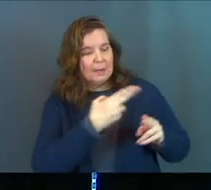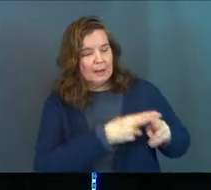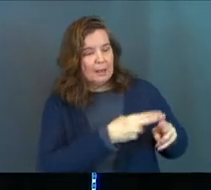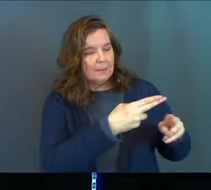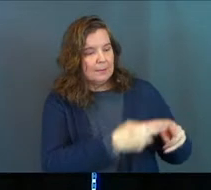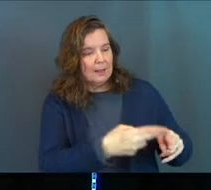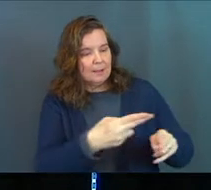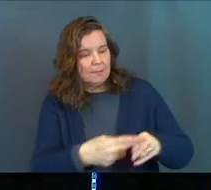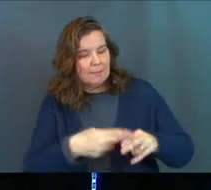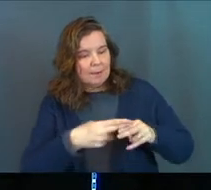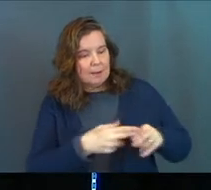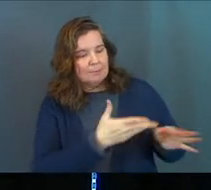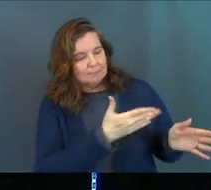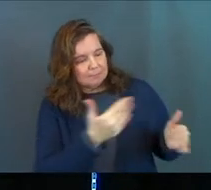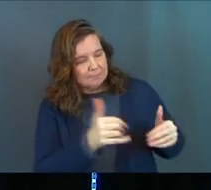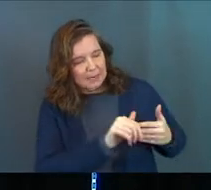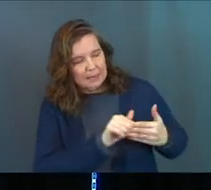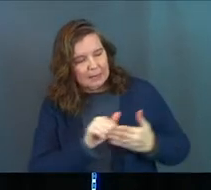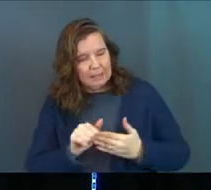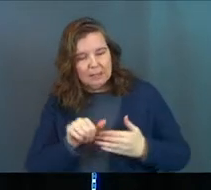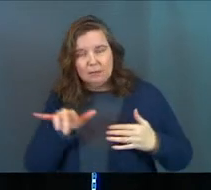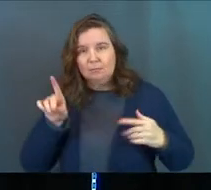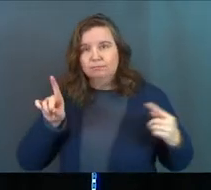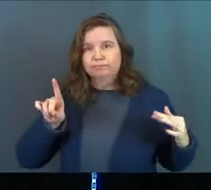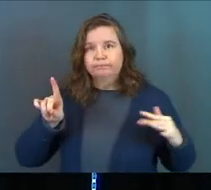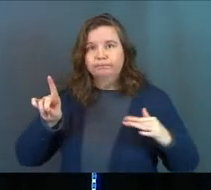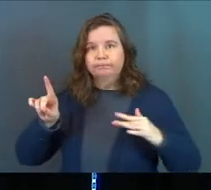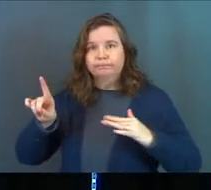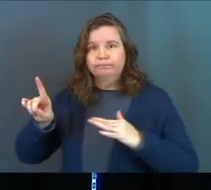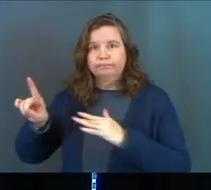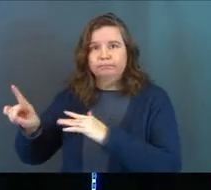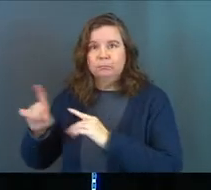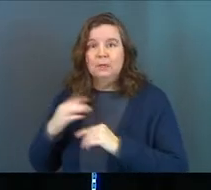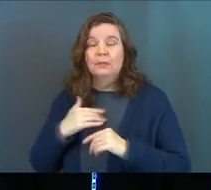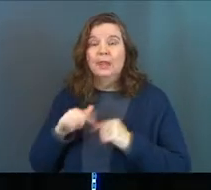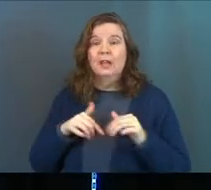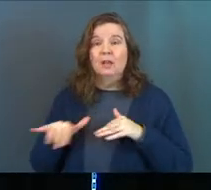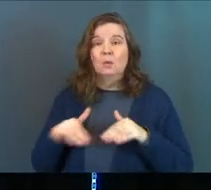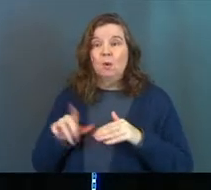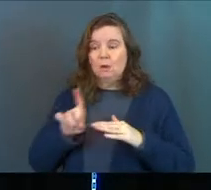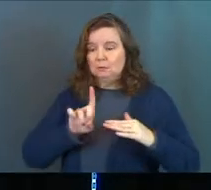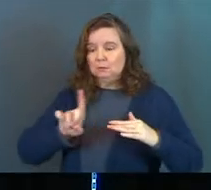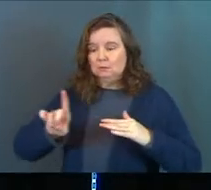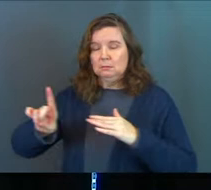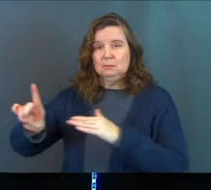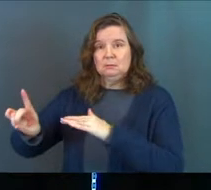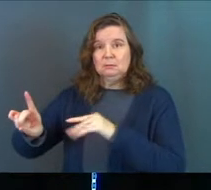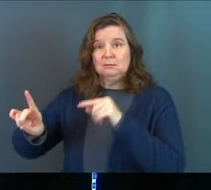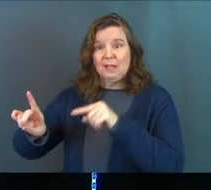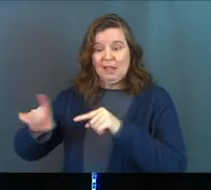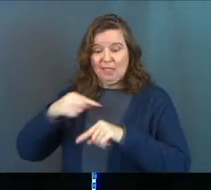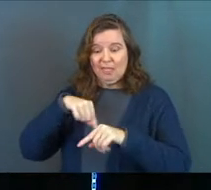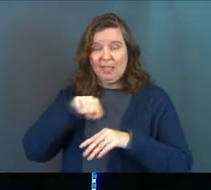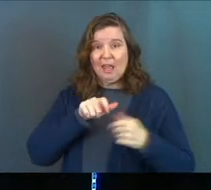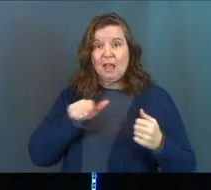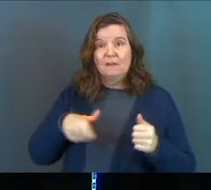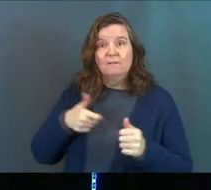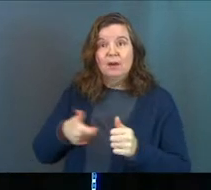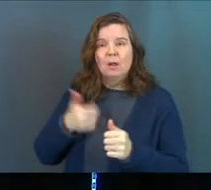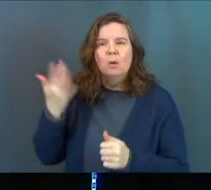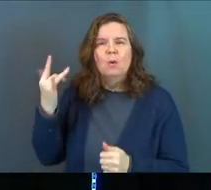by name, and he leads them out. And after he has gathered his own flock, he walks ahead of them, and they follow him.